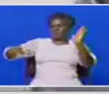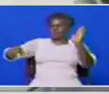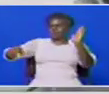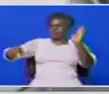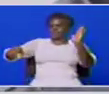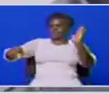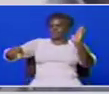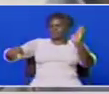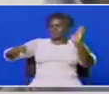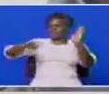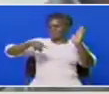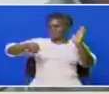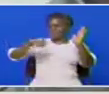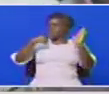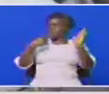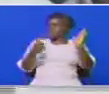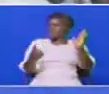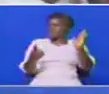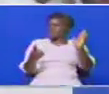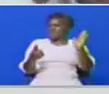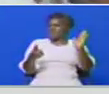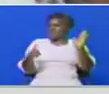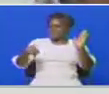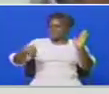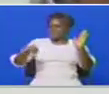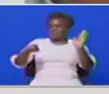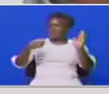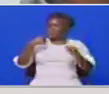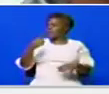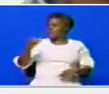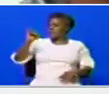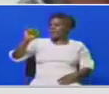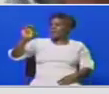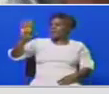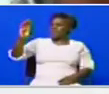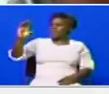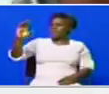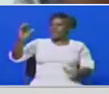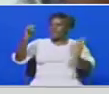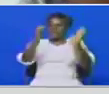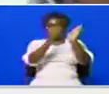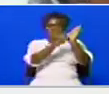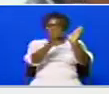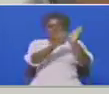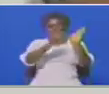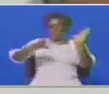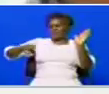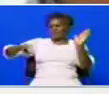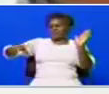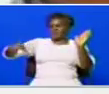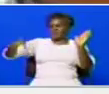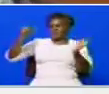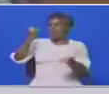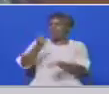Of course, we are saying, and we've also informed the ABC, of course, Machakos County, County